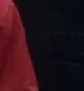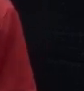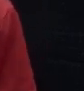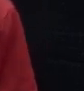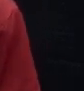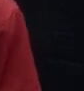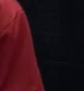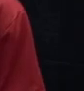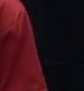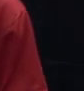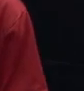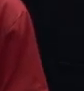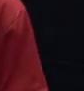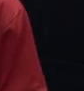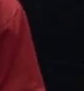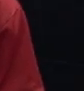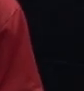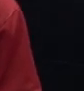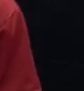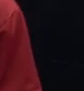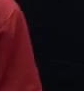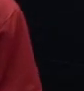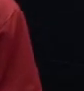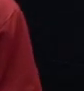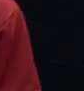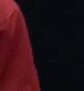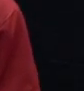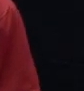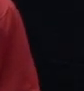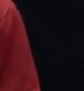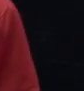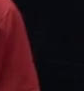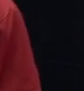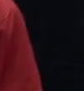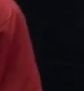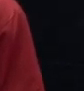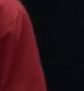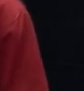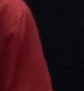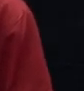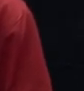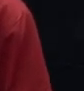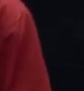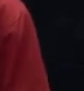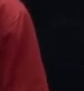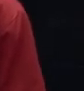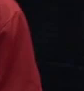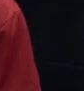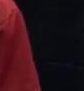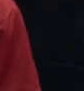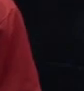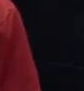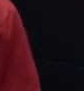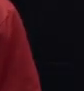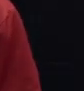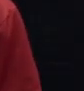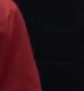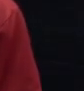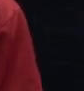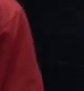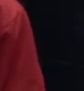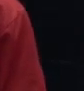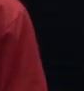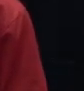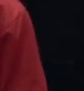DCF, you name the agency. They're here to answer questions, to have an open dialogue, and